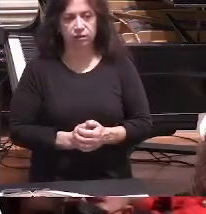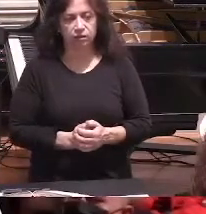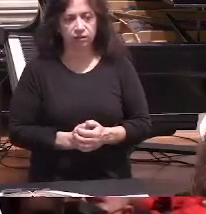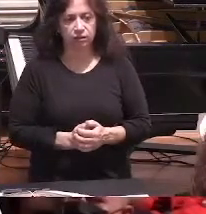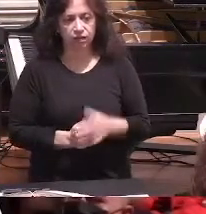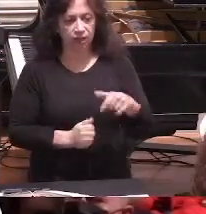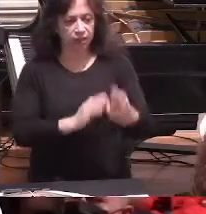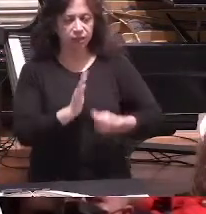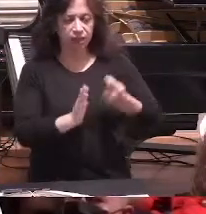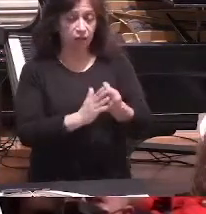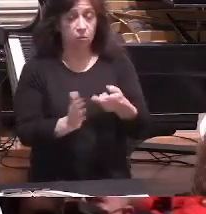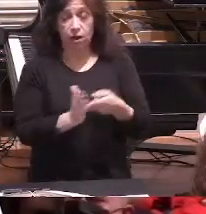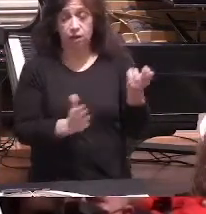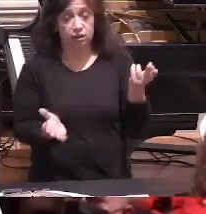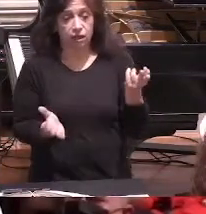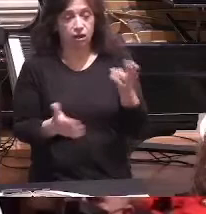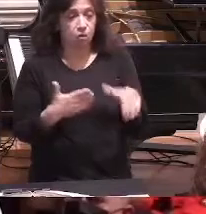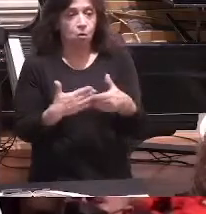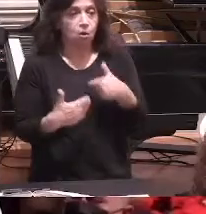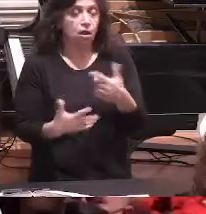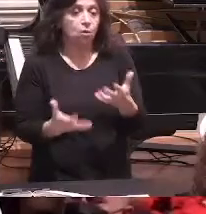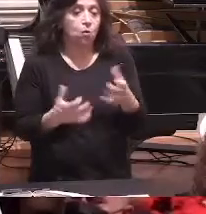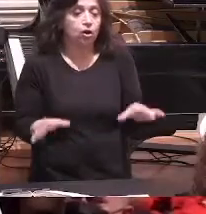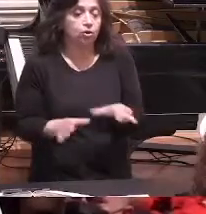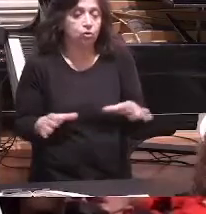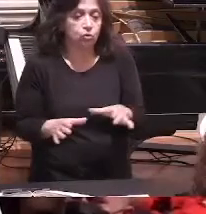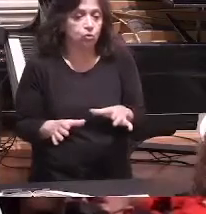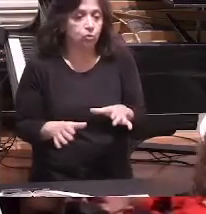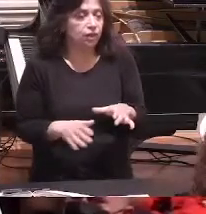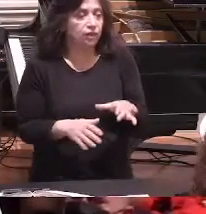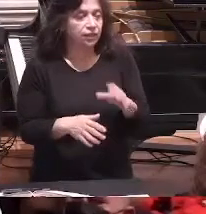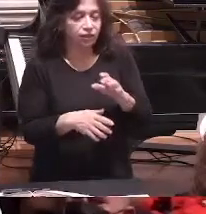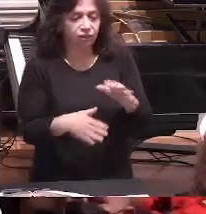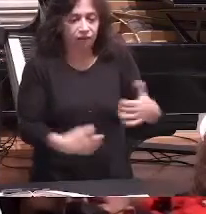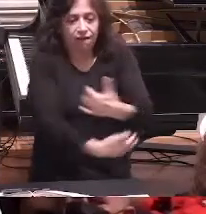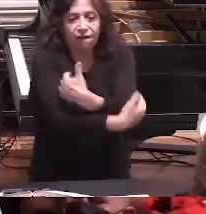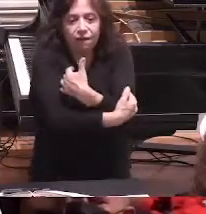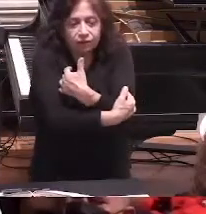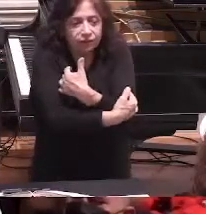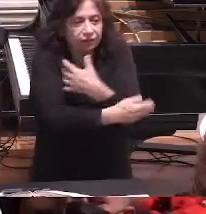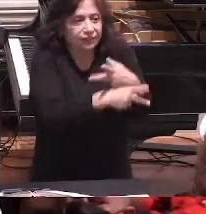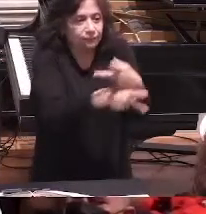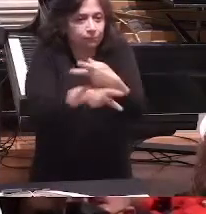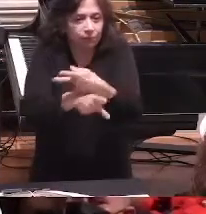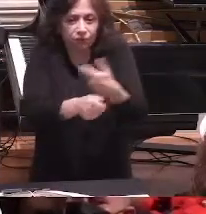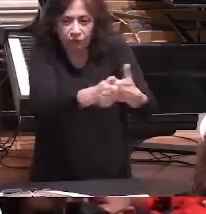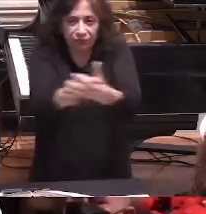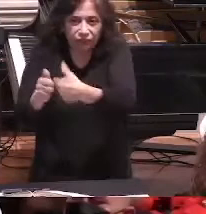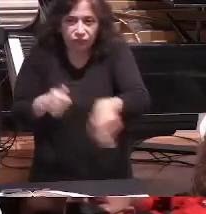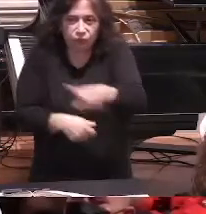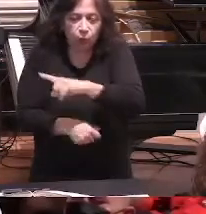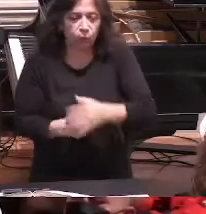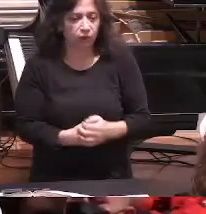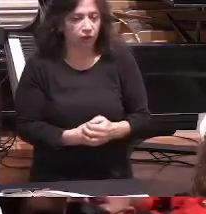A time when, honestly, all I want to do is wrap each of you up in my arms.